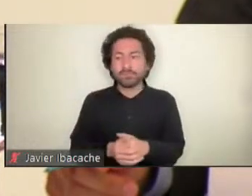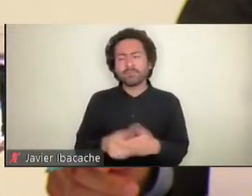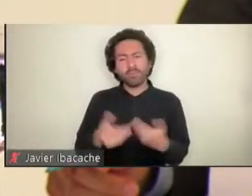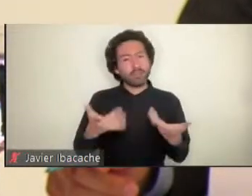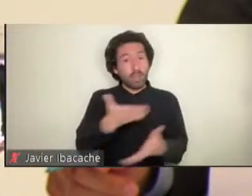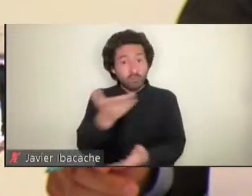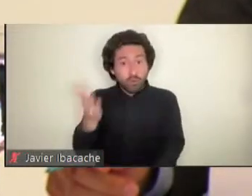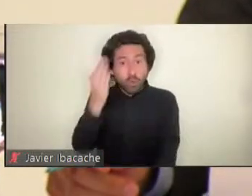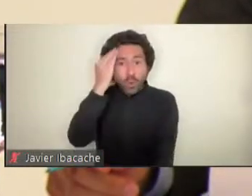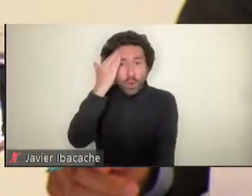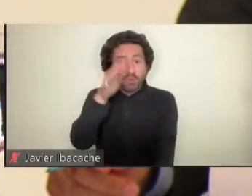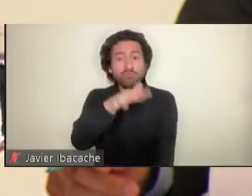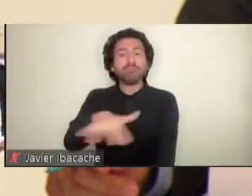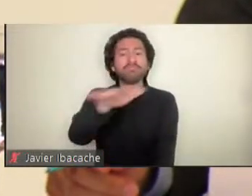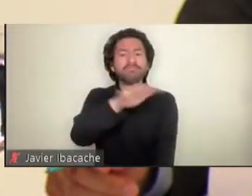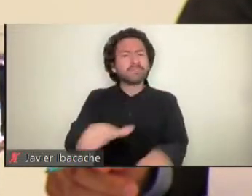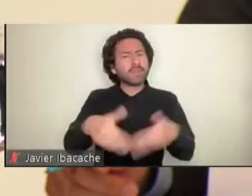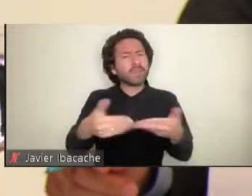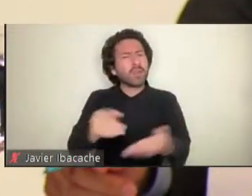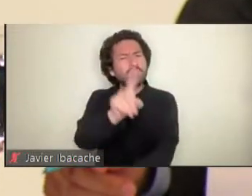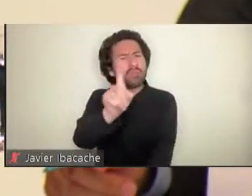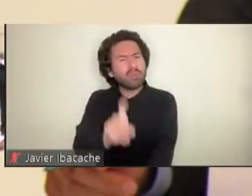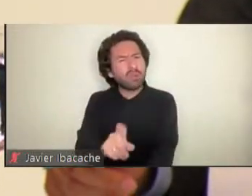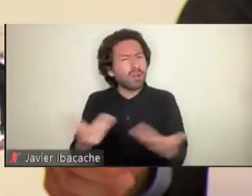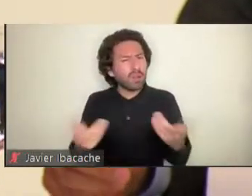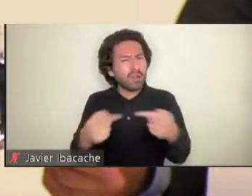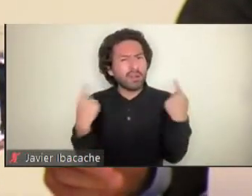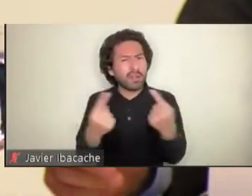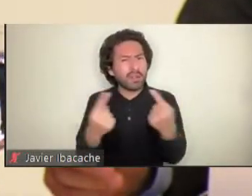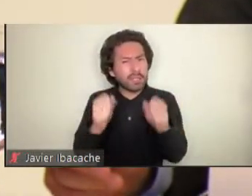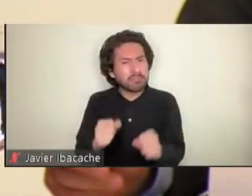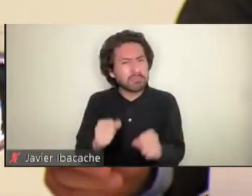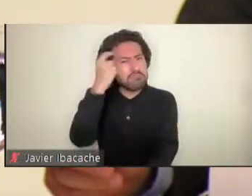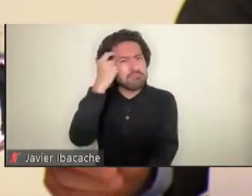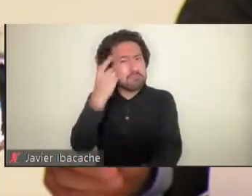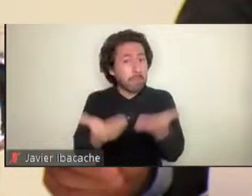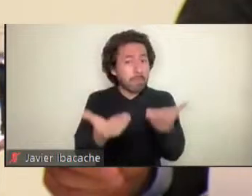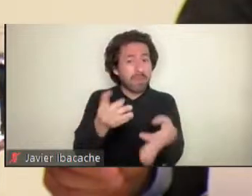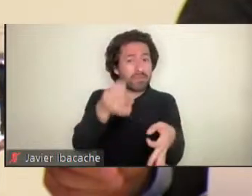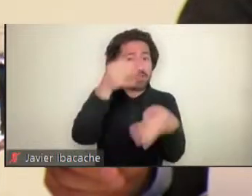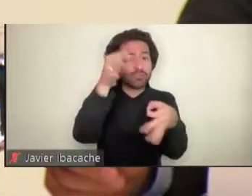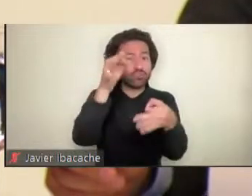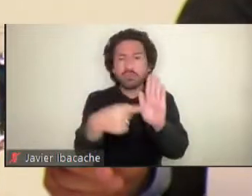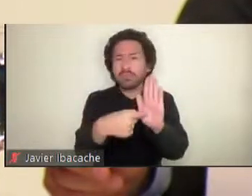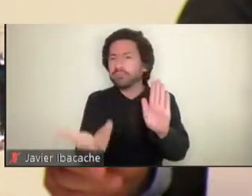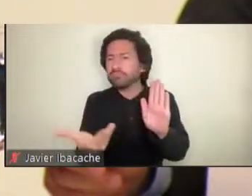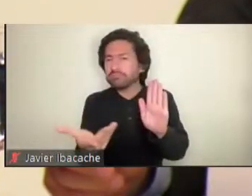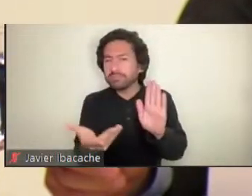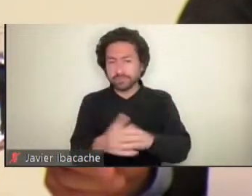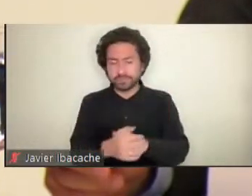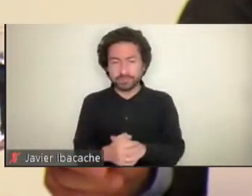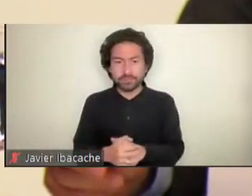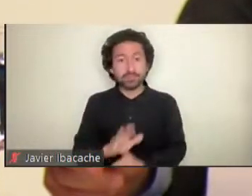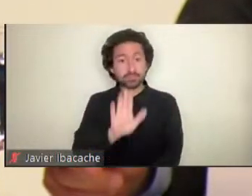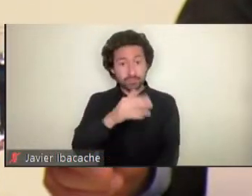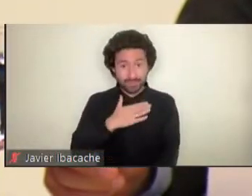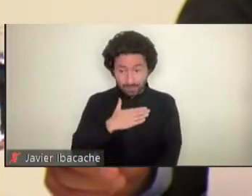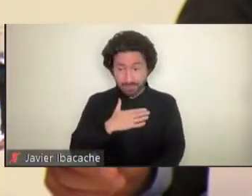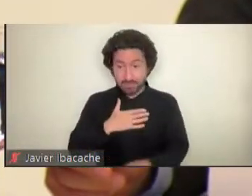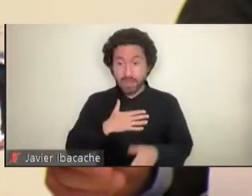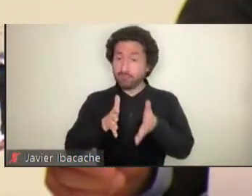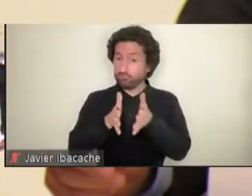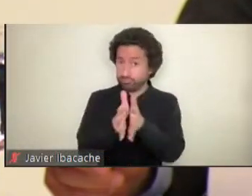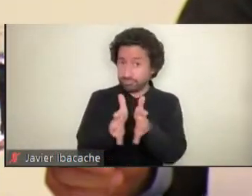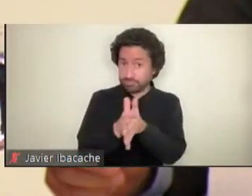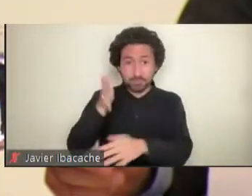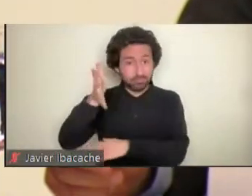these premises, what can we think in terms of instruments? The